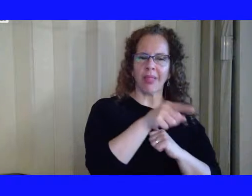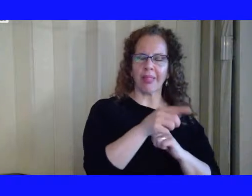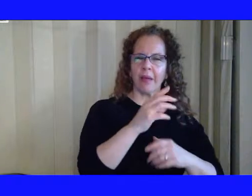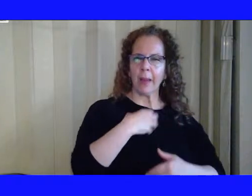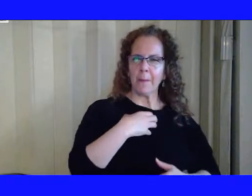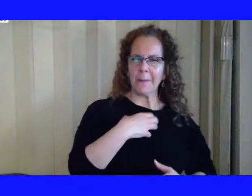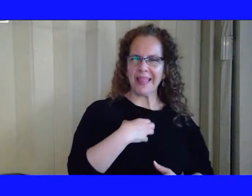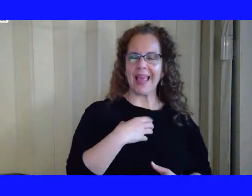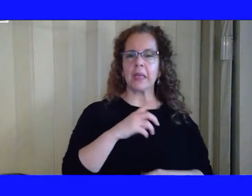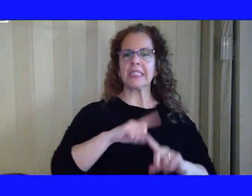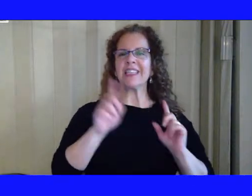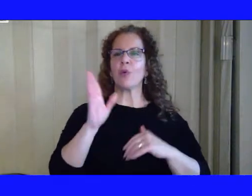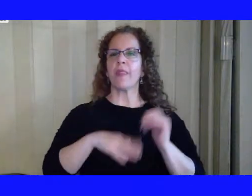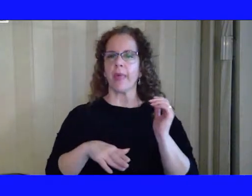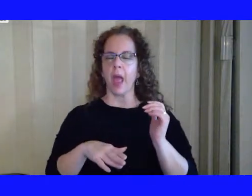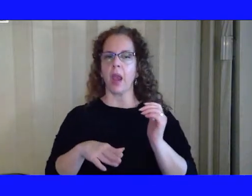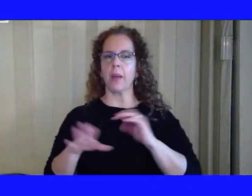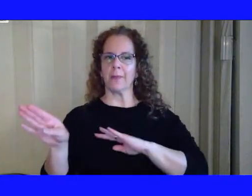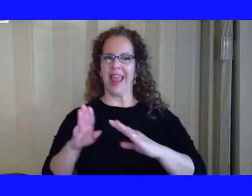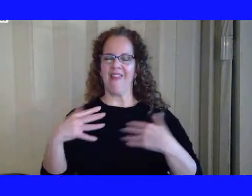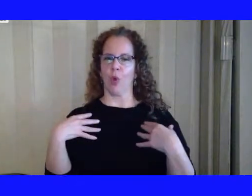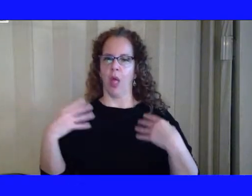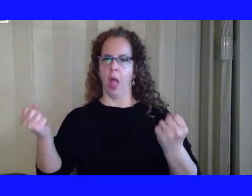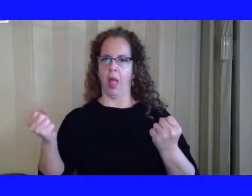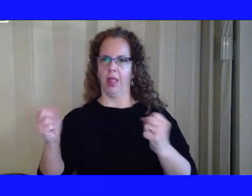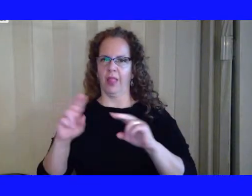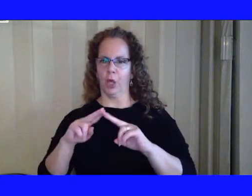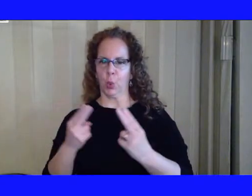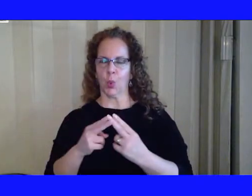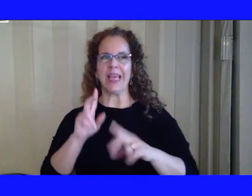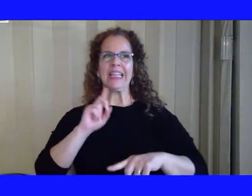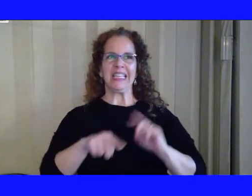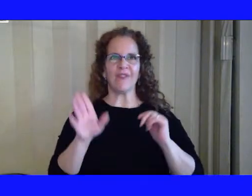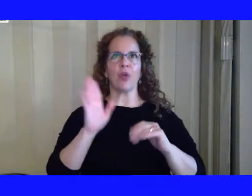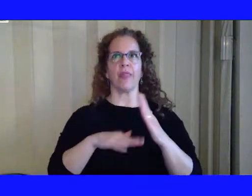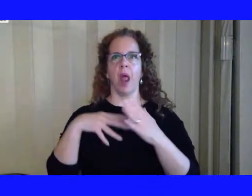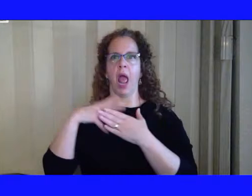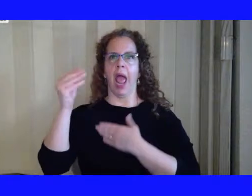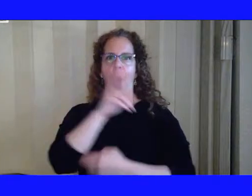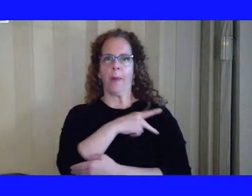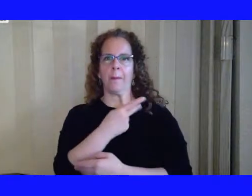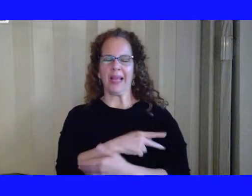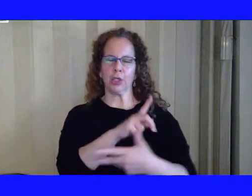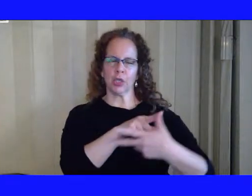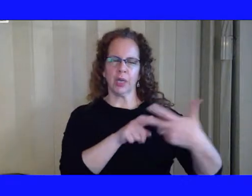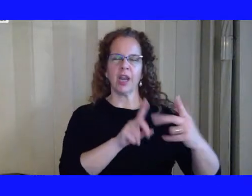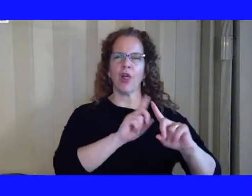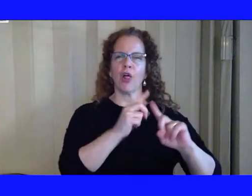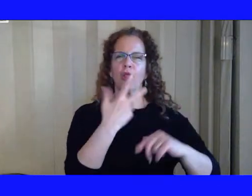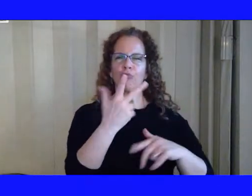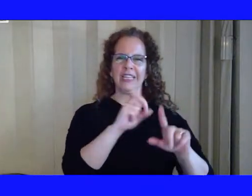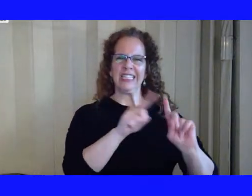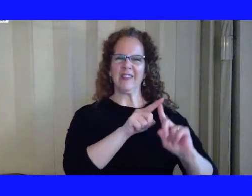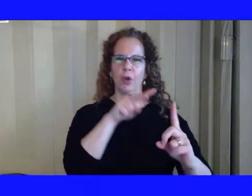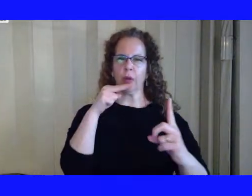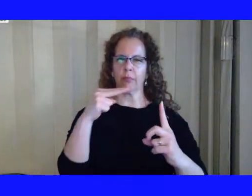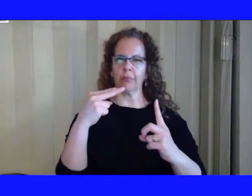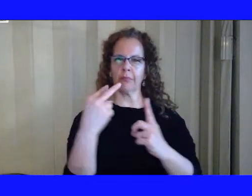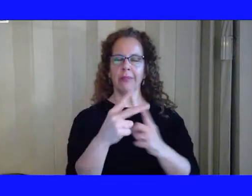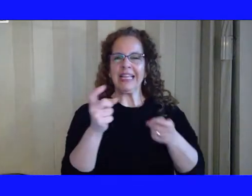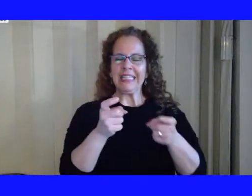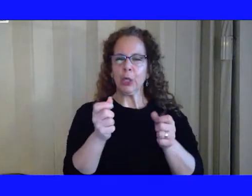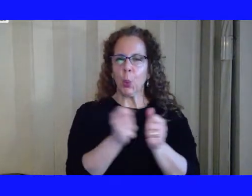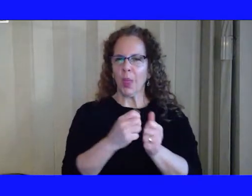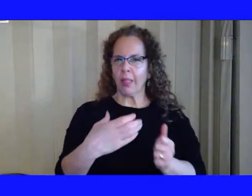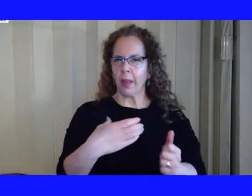I know, because sometimes people will copy me on them. So they definitely